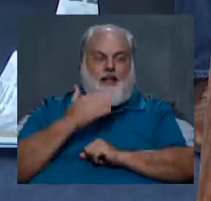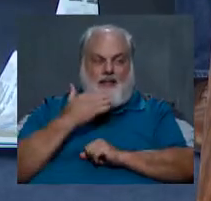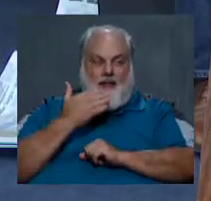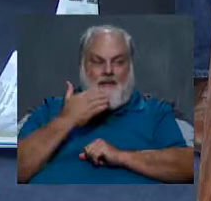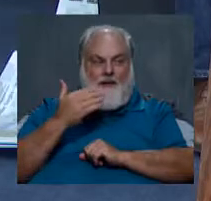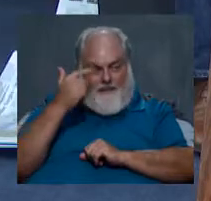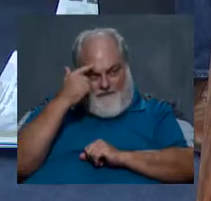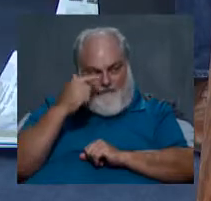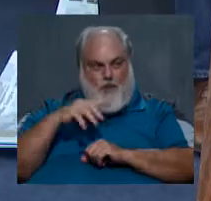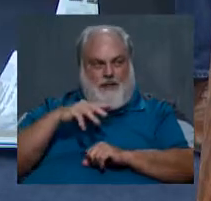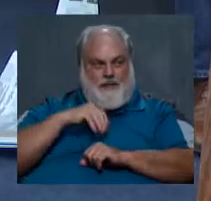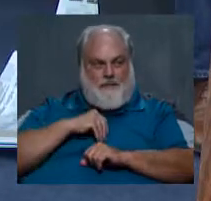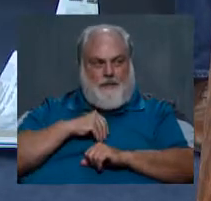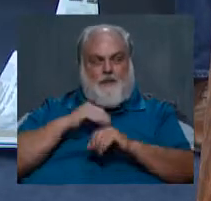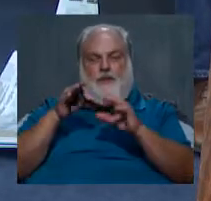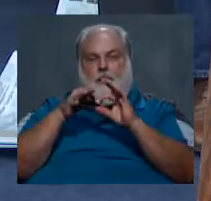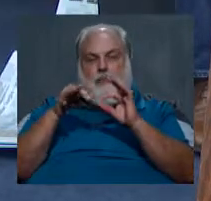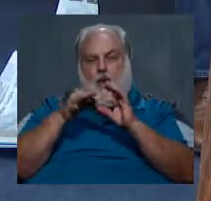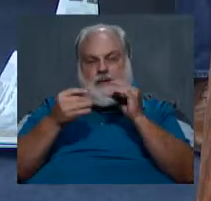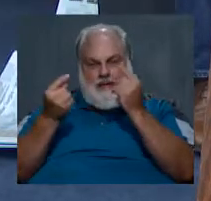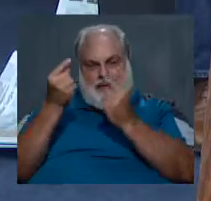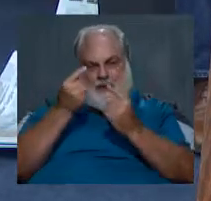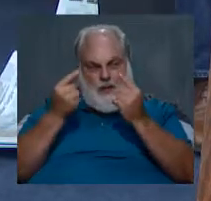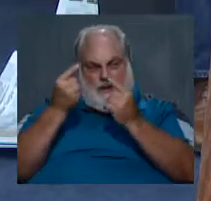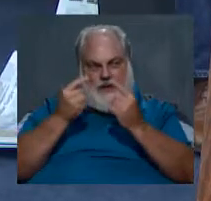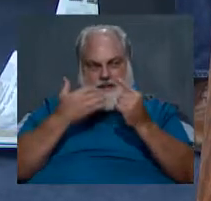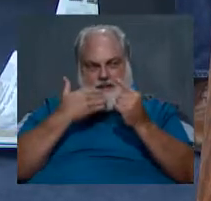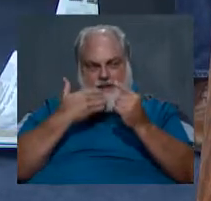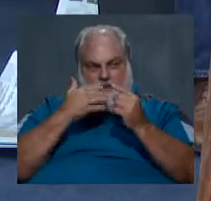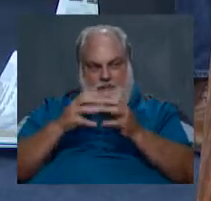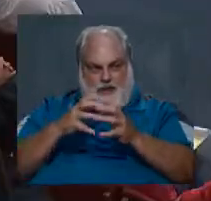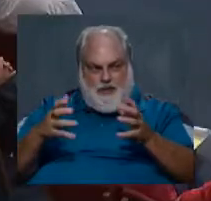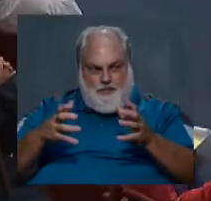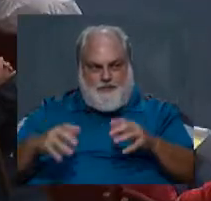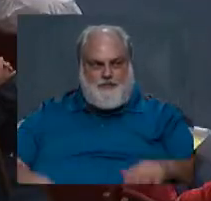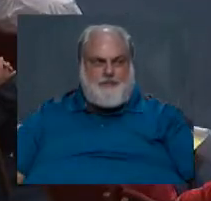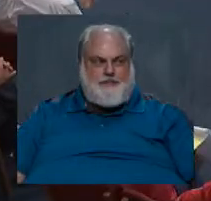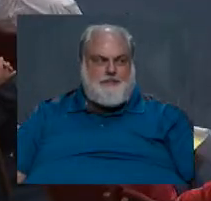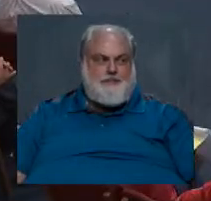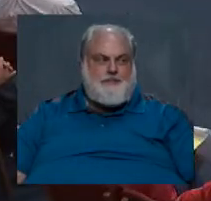taking my remarks into consideration. I appreciate you very much.